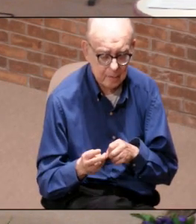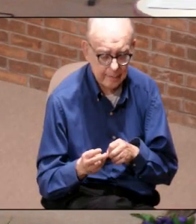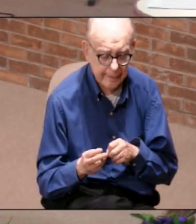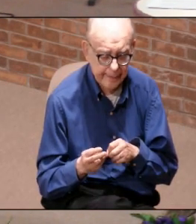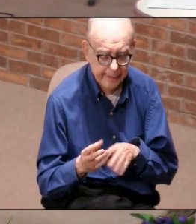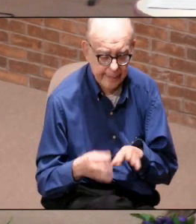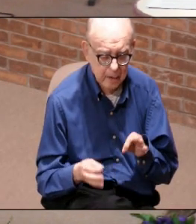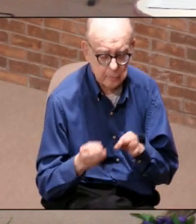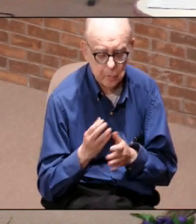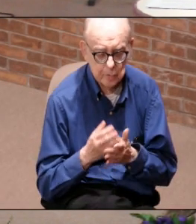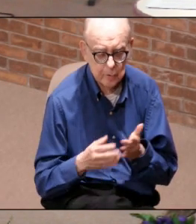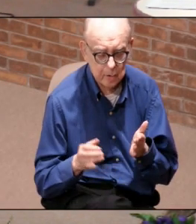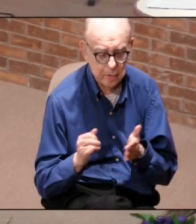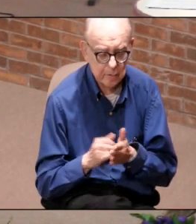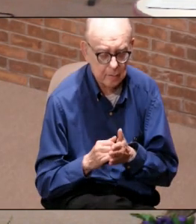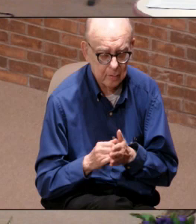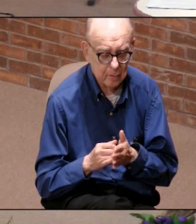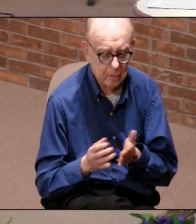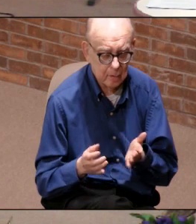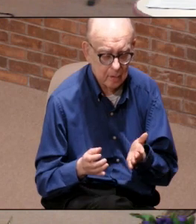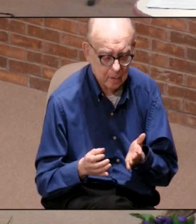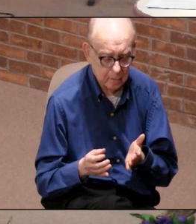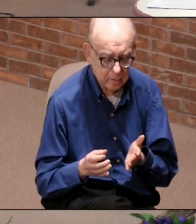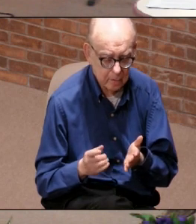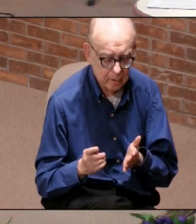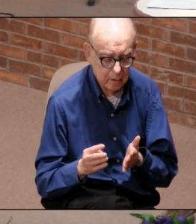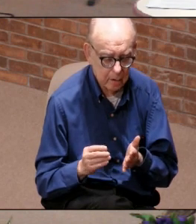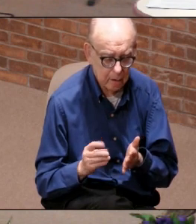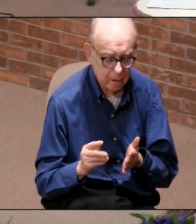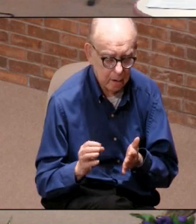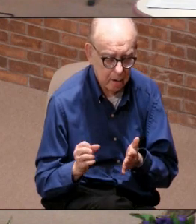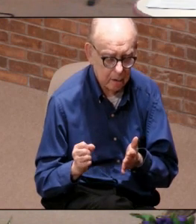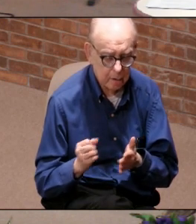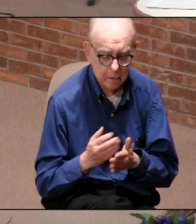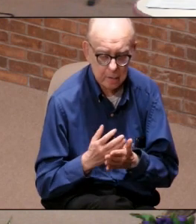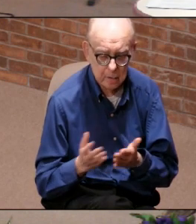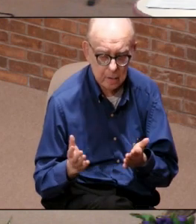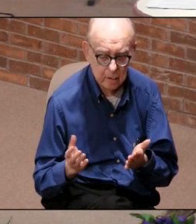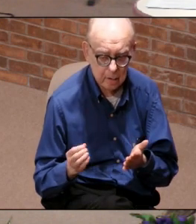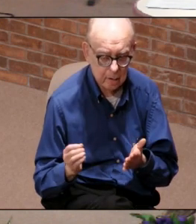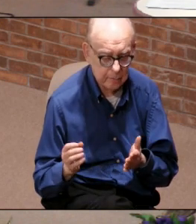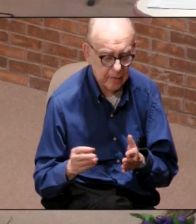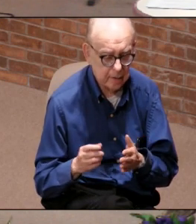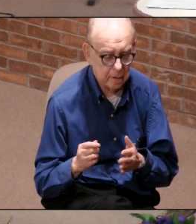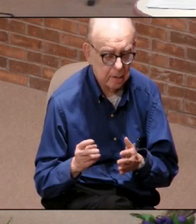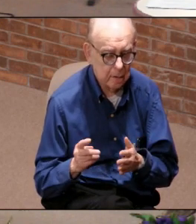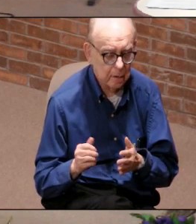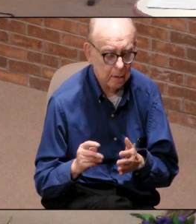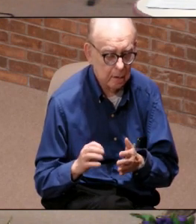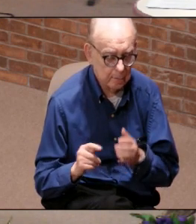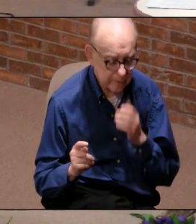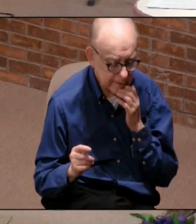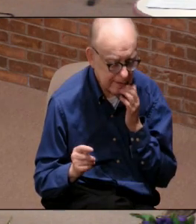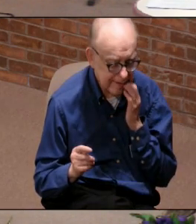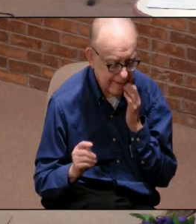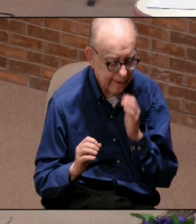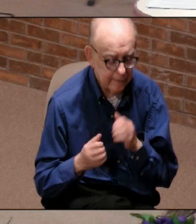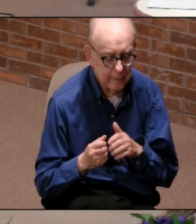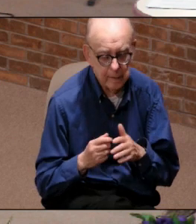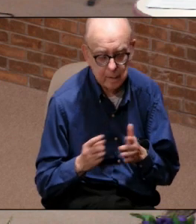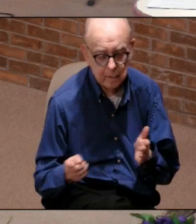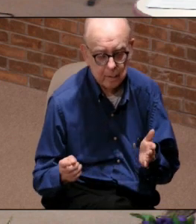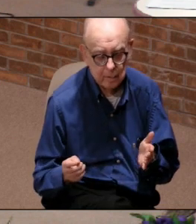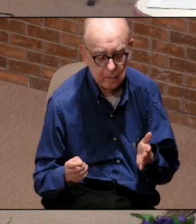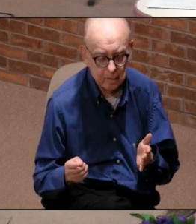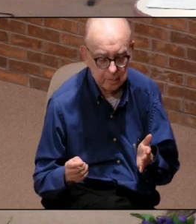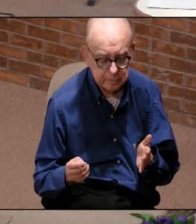intricacies of just the leaves and everything of that plant. And how